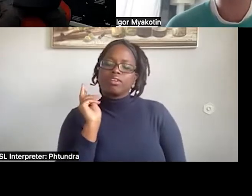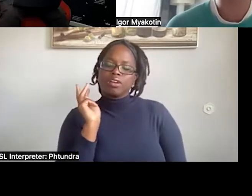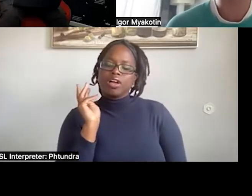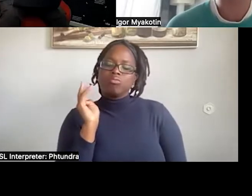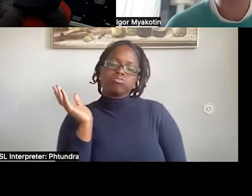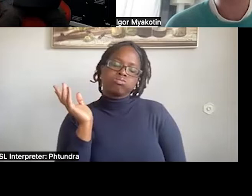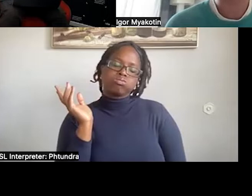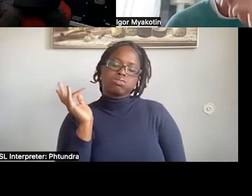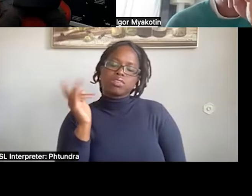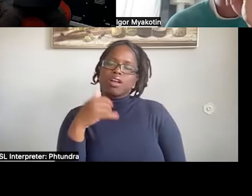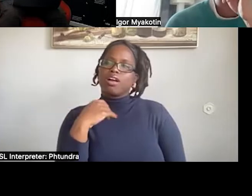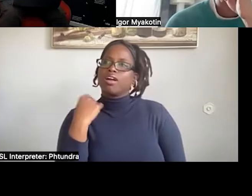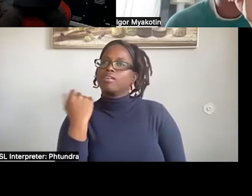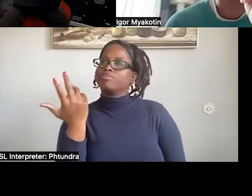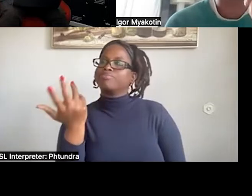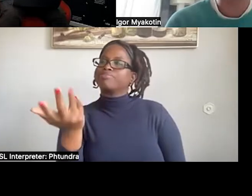I guess,